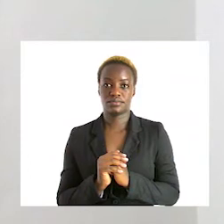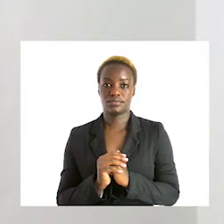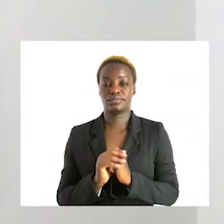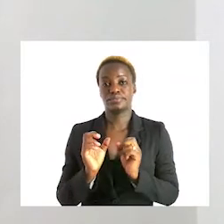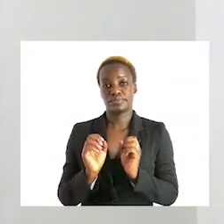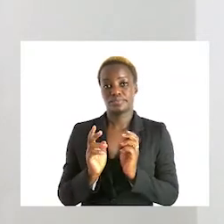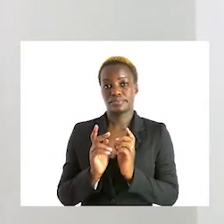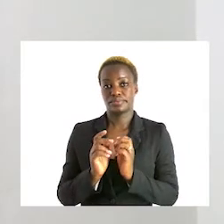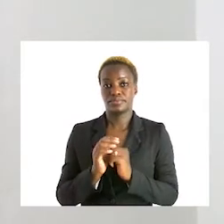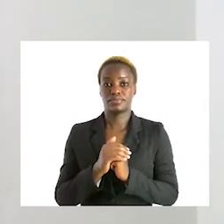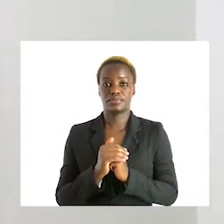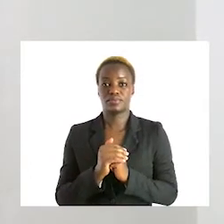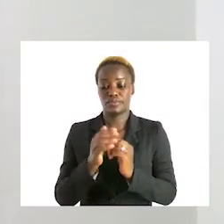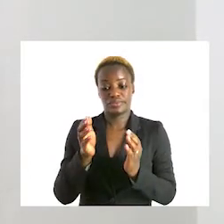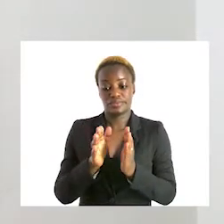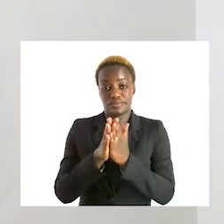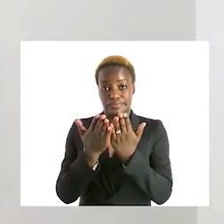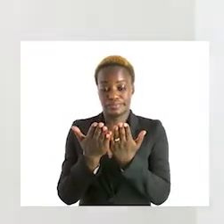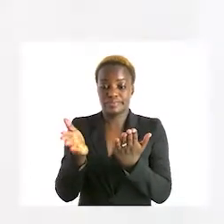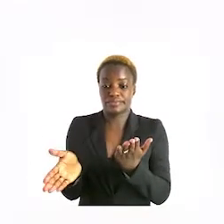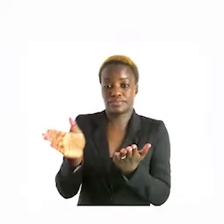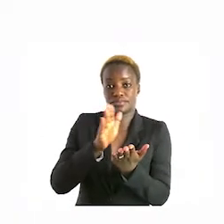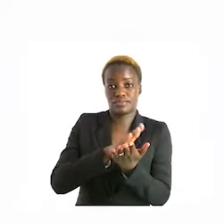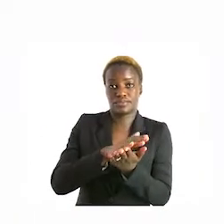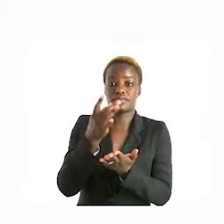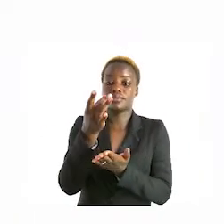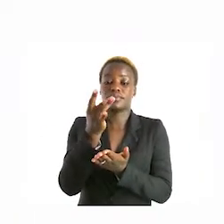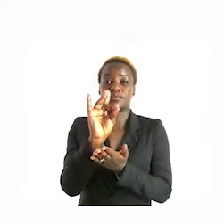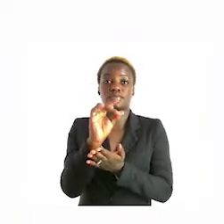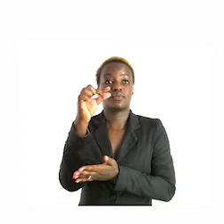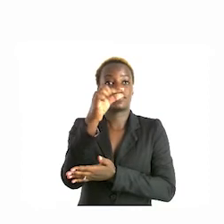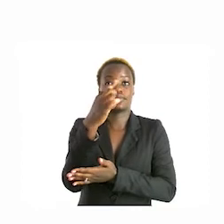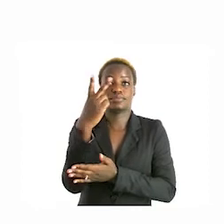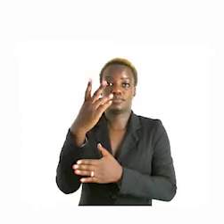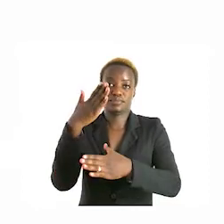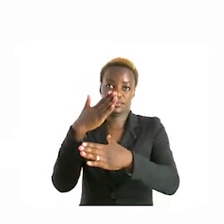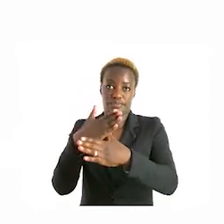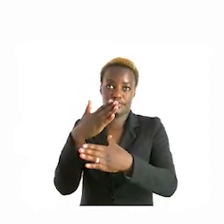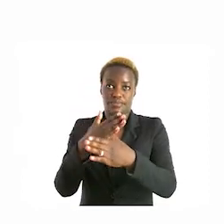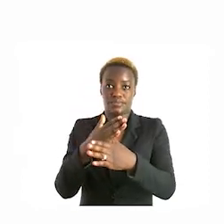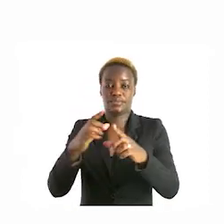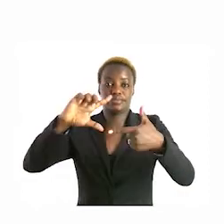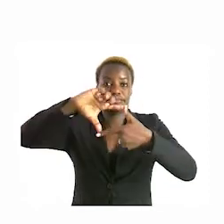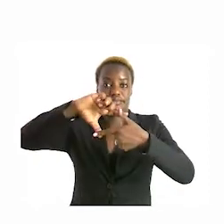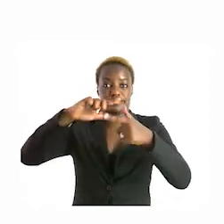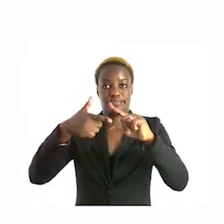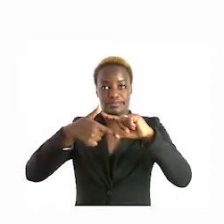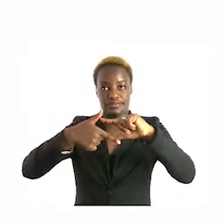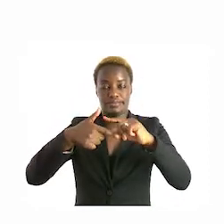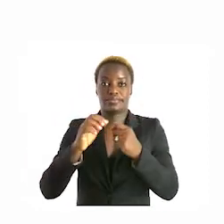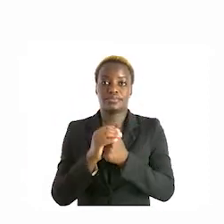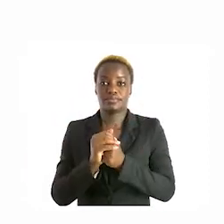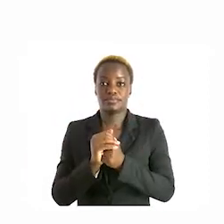Okay, let us quickly turn to page 8, grade 2 level geometry. Now, before